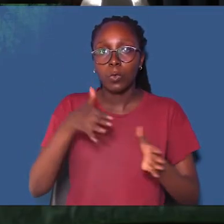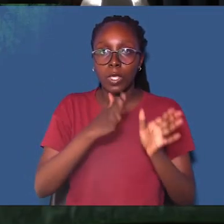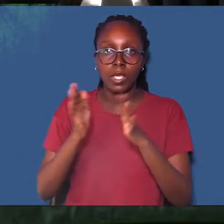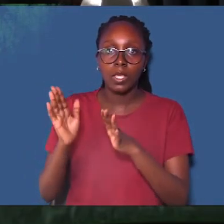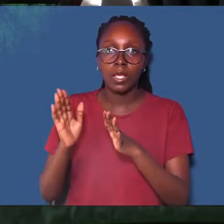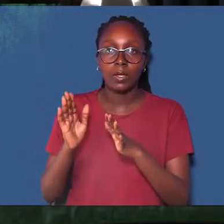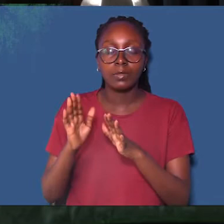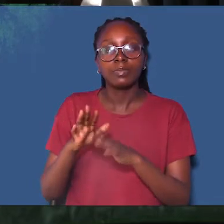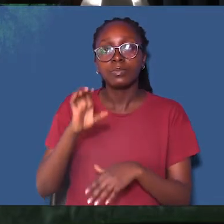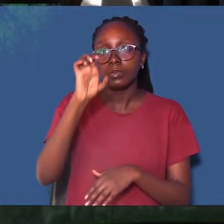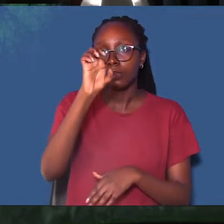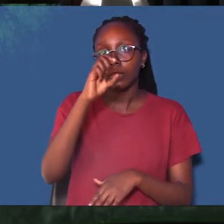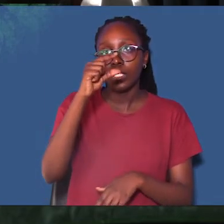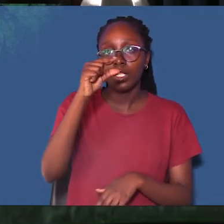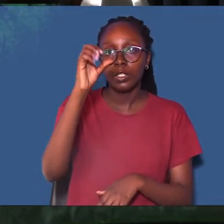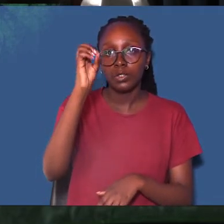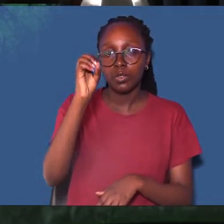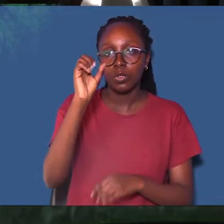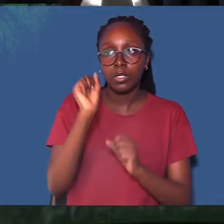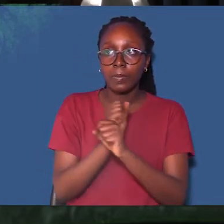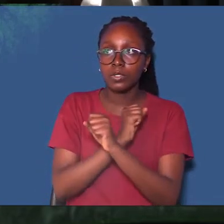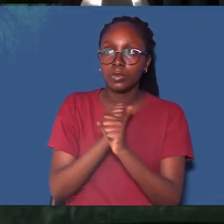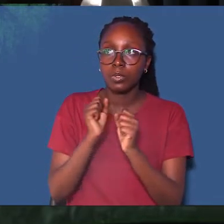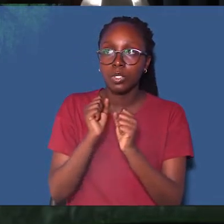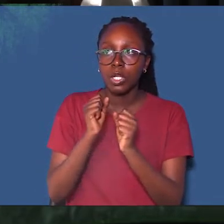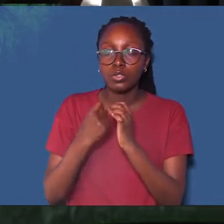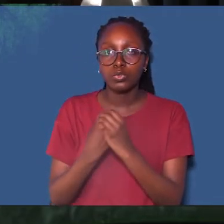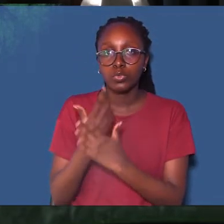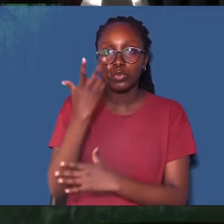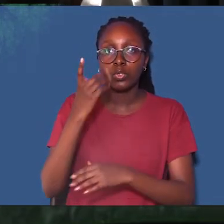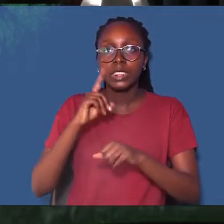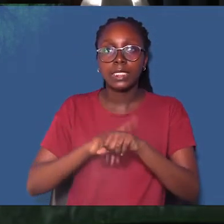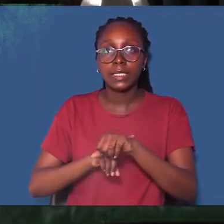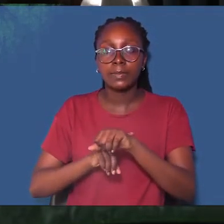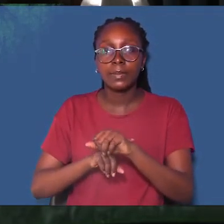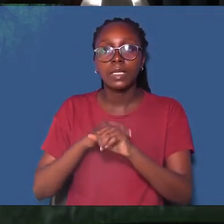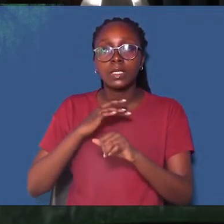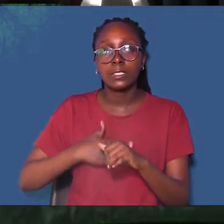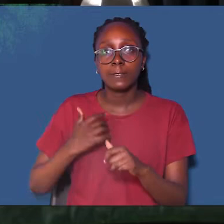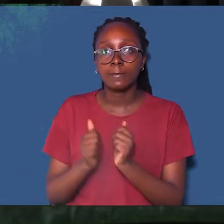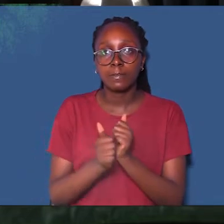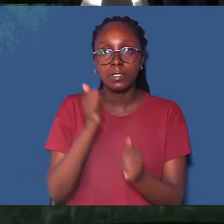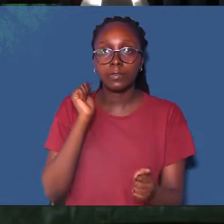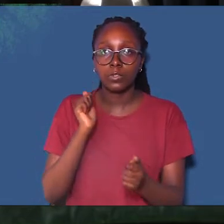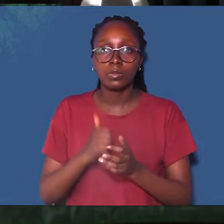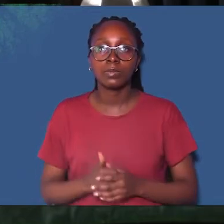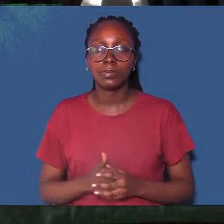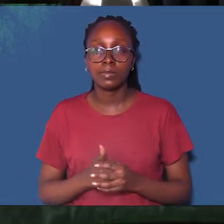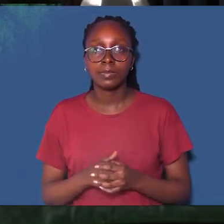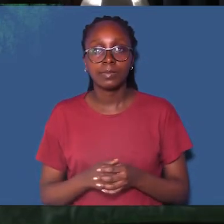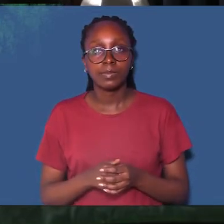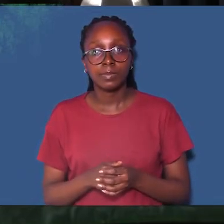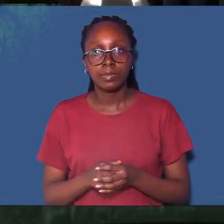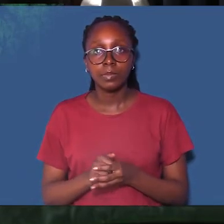cannot thrive in self-denial. We must deny ourselves if